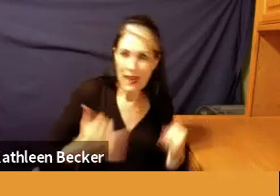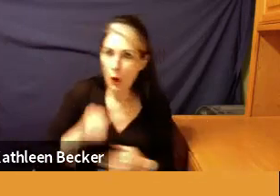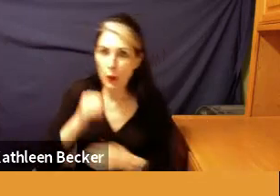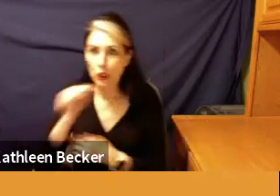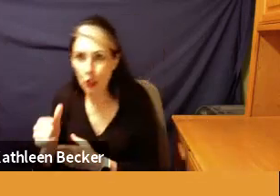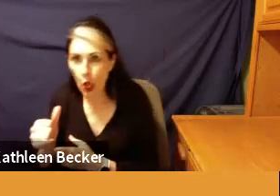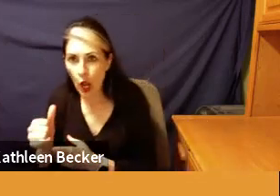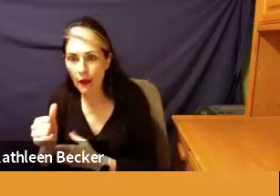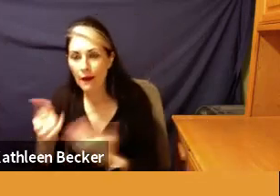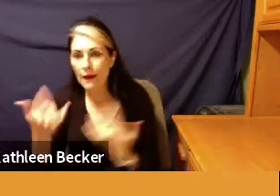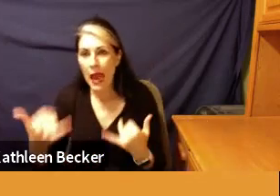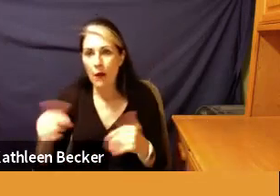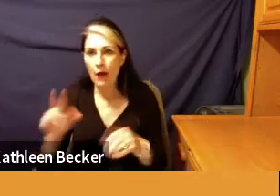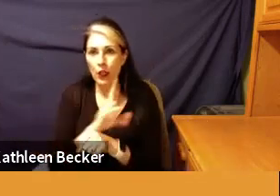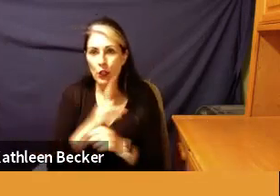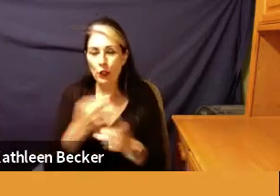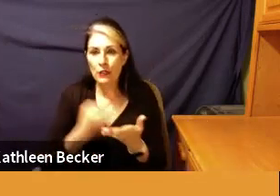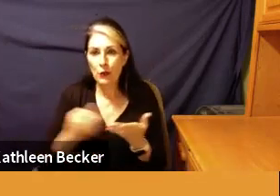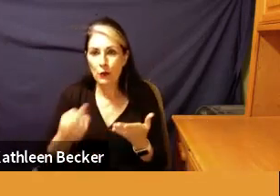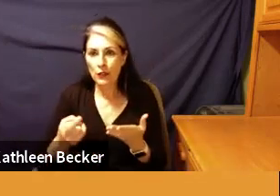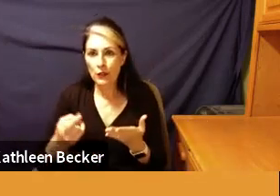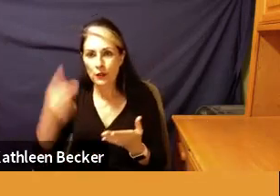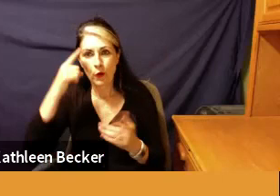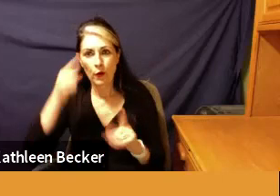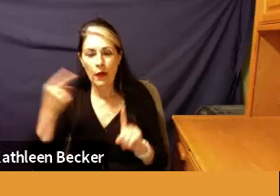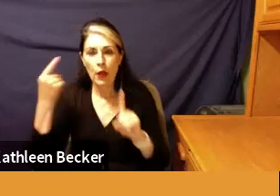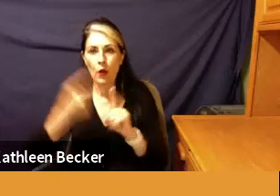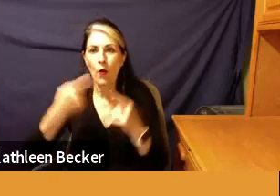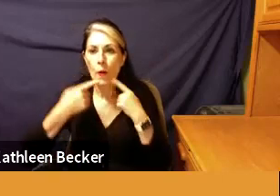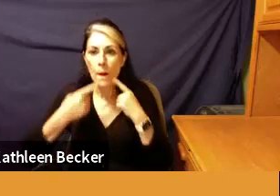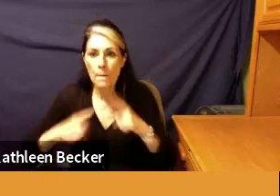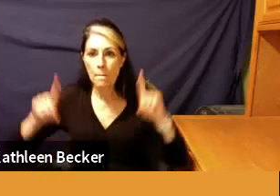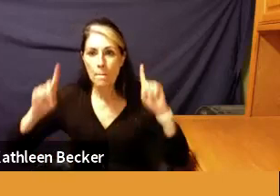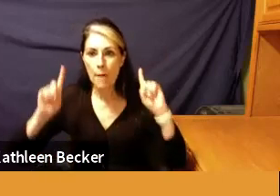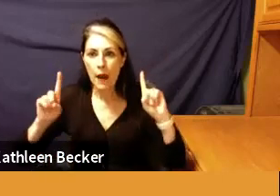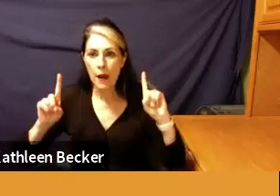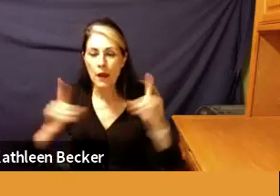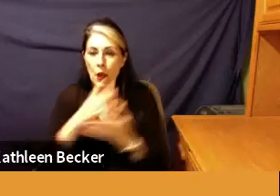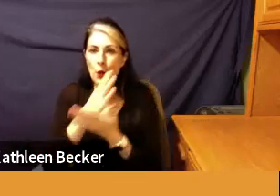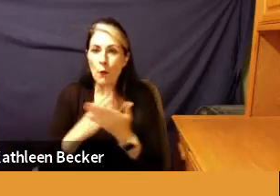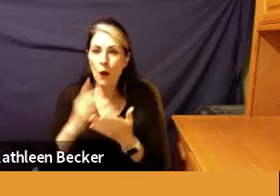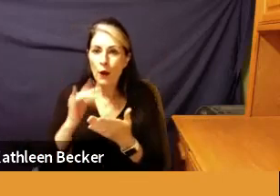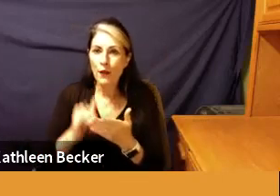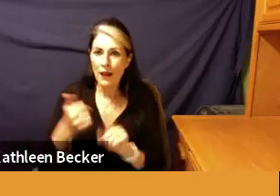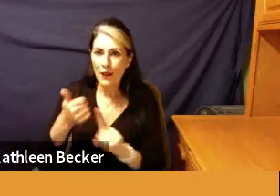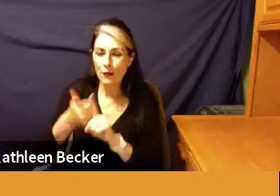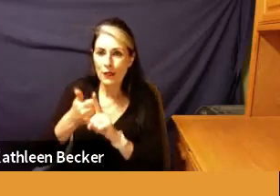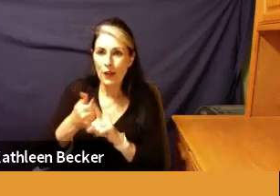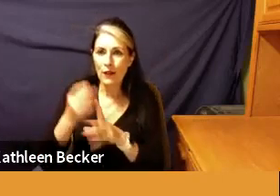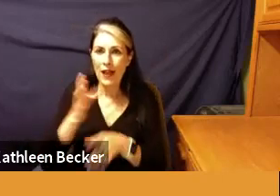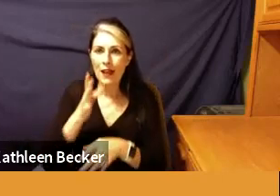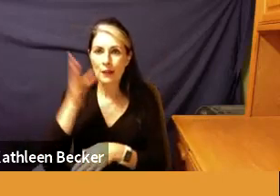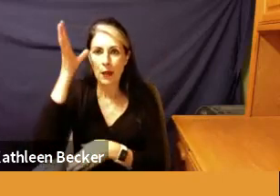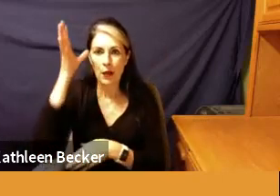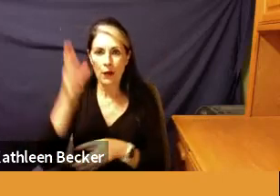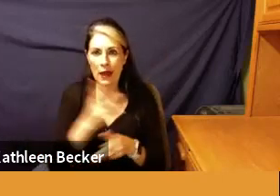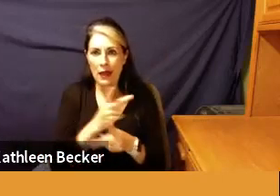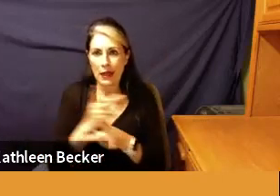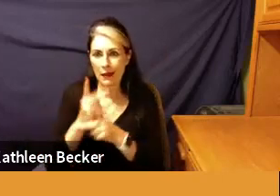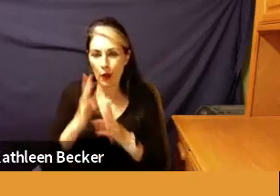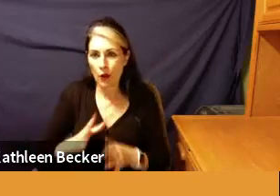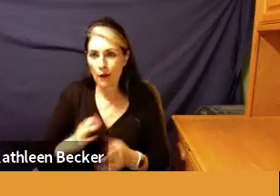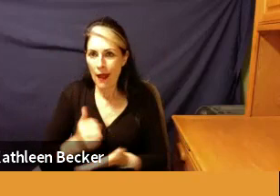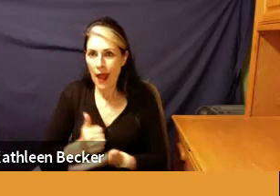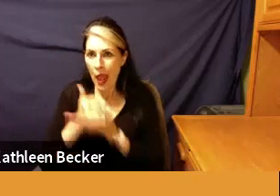able to use a resource in order to get that goal accomplished. And you get to be part of that as their parents and guardians, and you get to help them